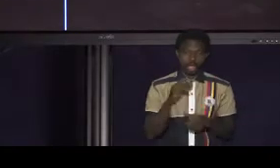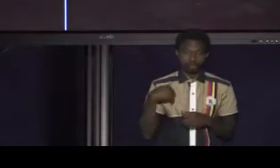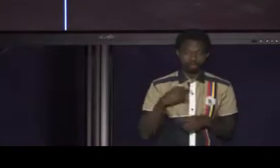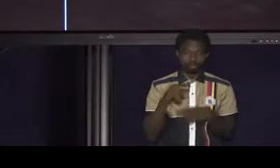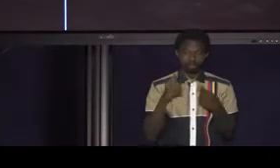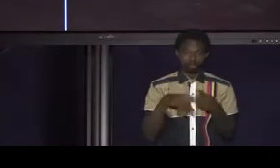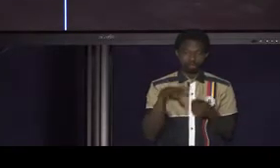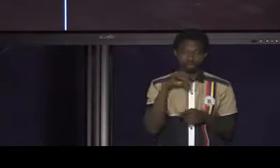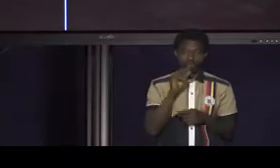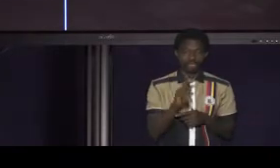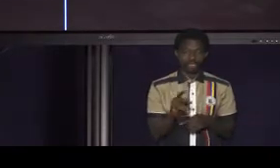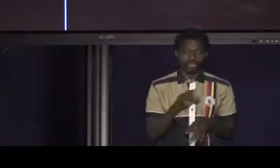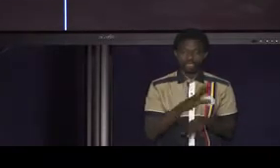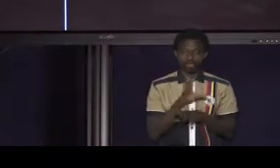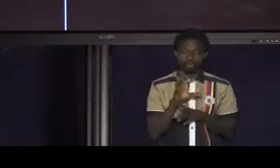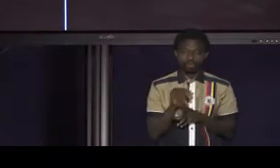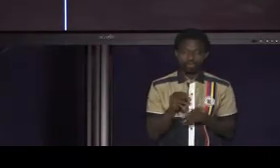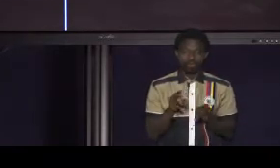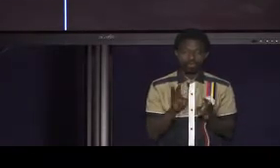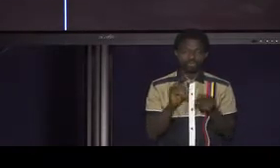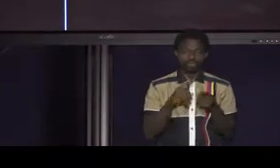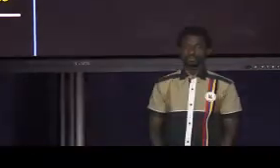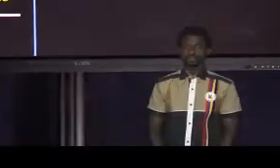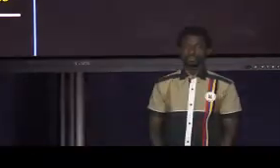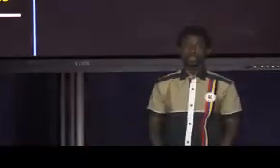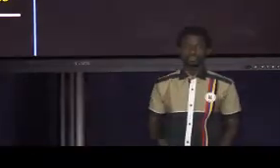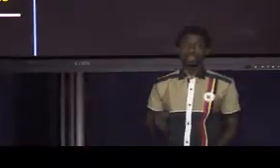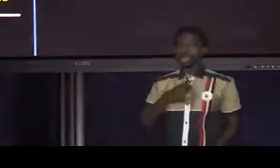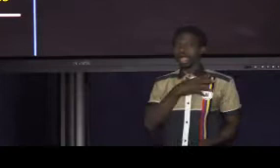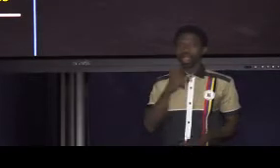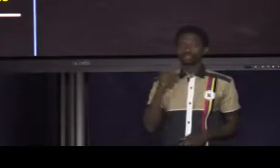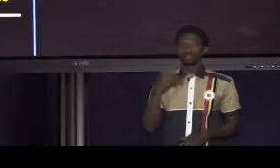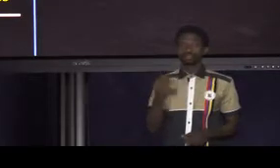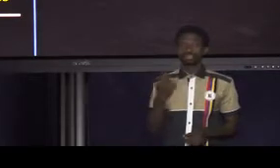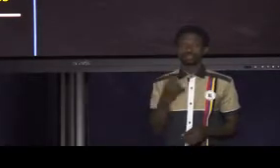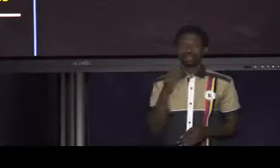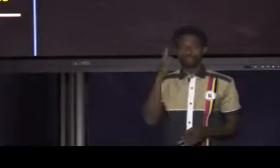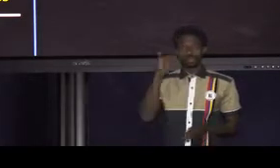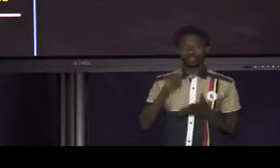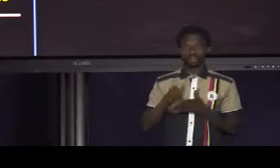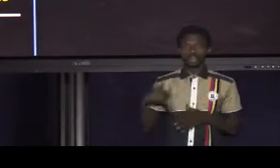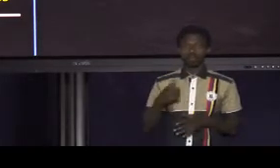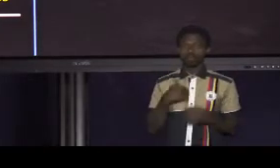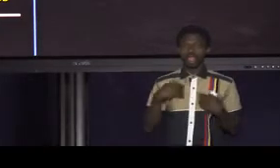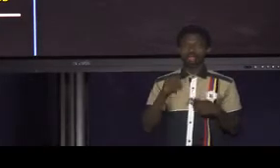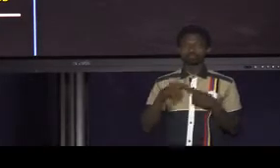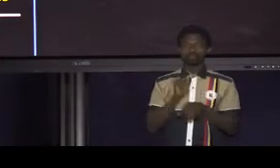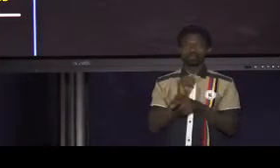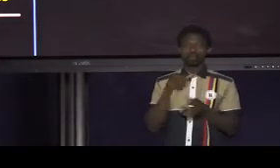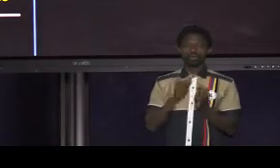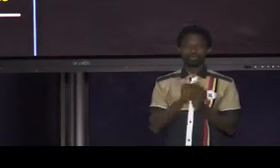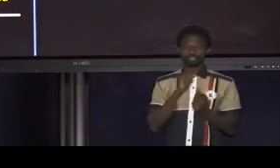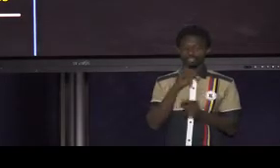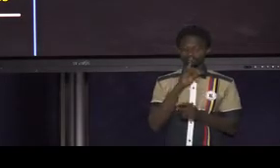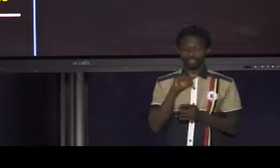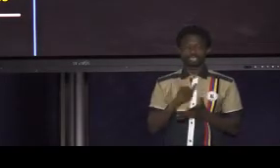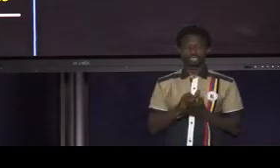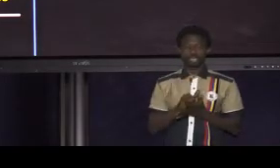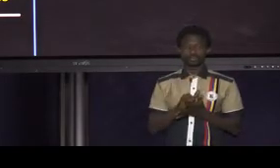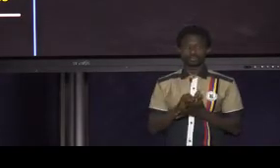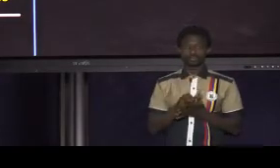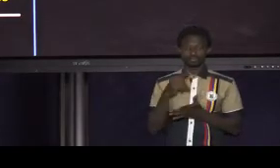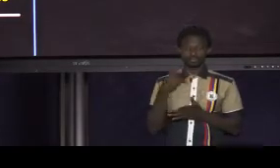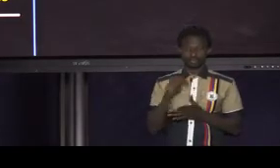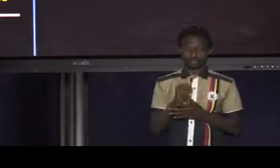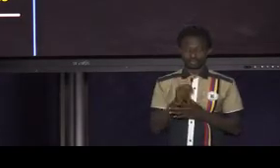no indication as to what the other two angles are. And so the only knowledge that we have to work with is the fact that